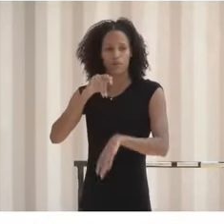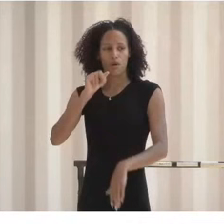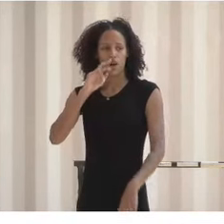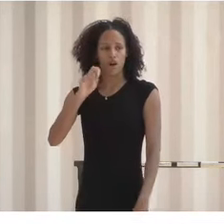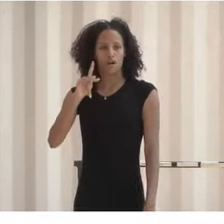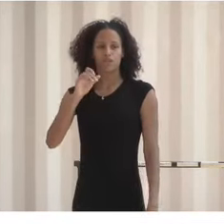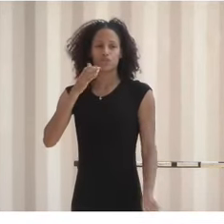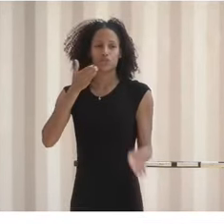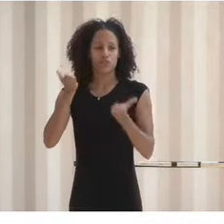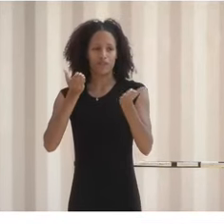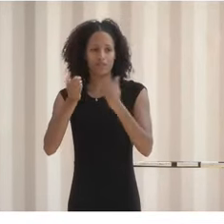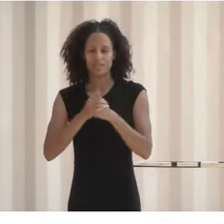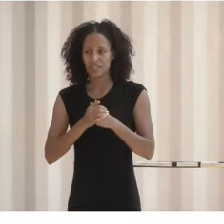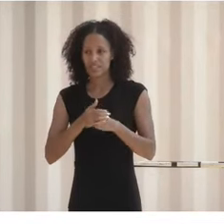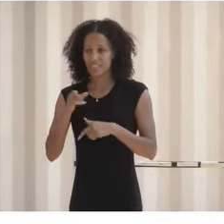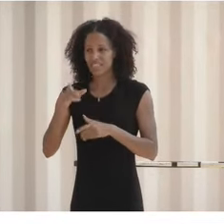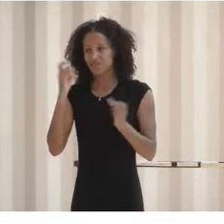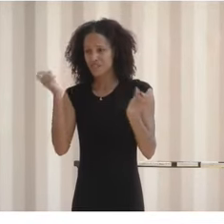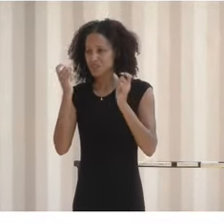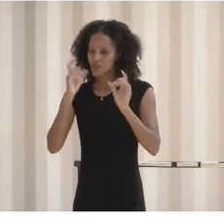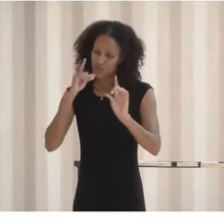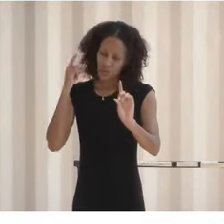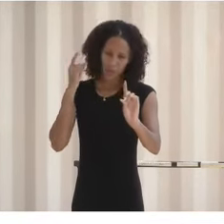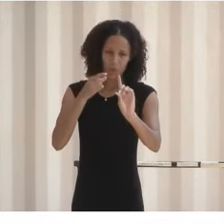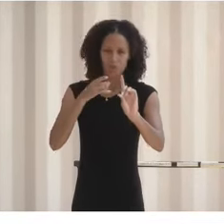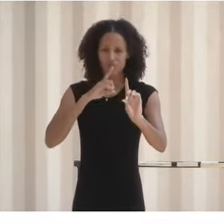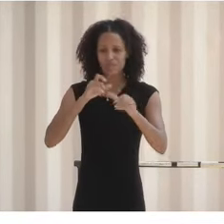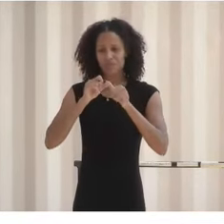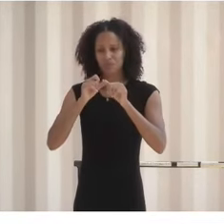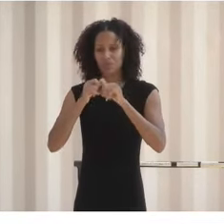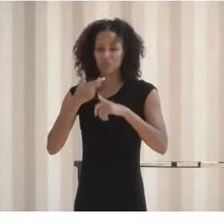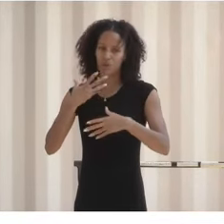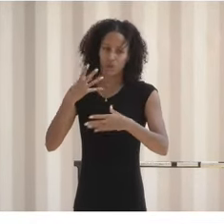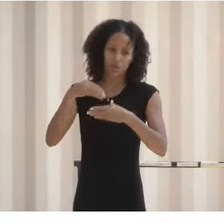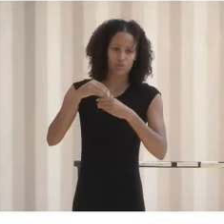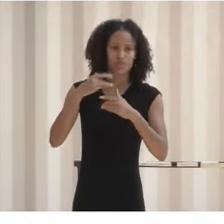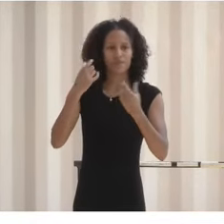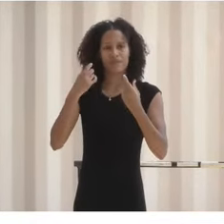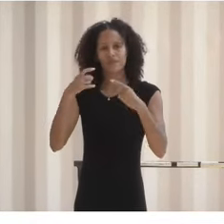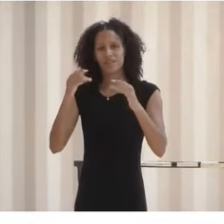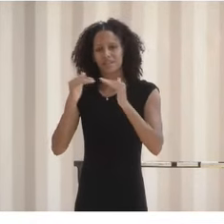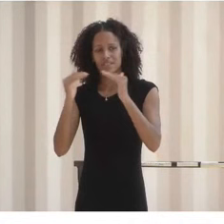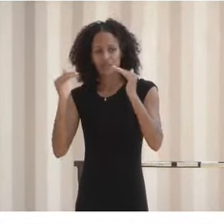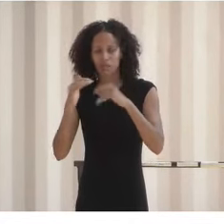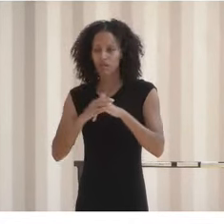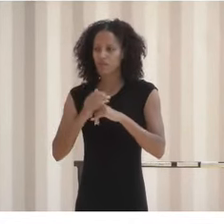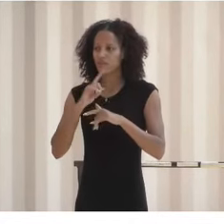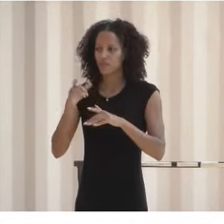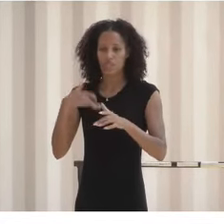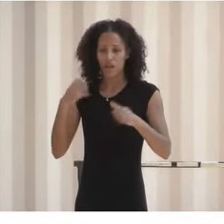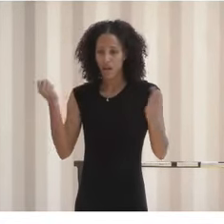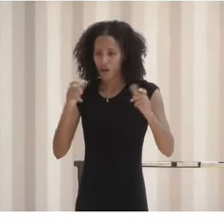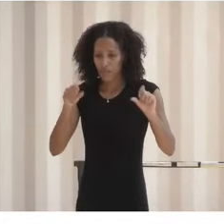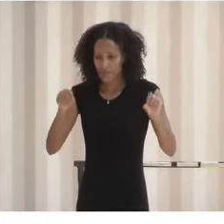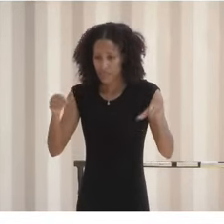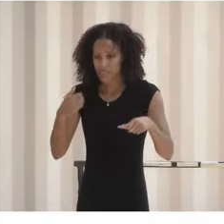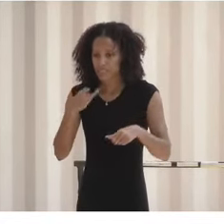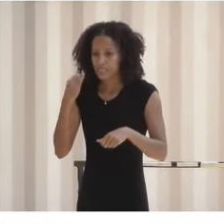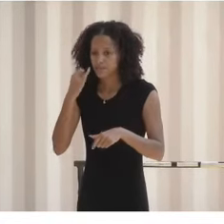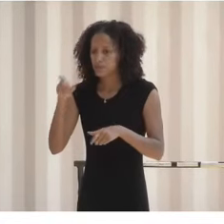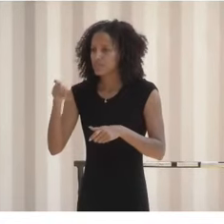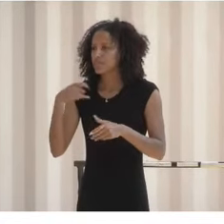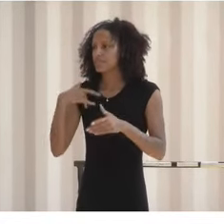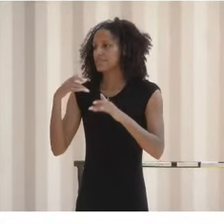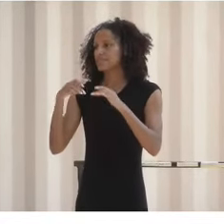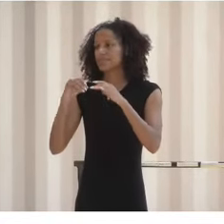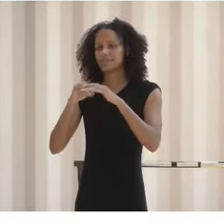Service. The festival strives to maintain an accessible and inclusive environment for visitors of all abilities. If you are in